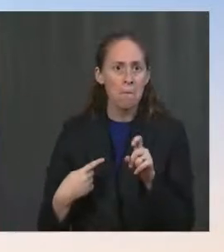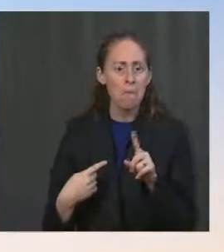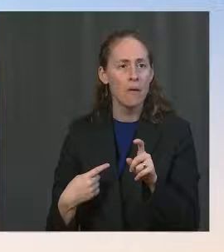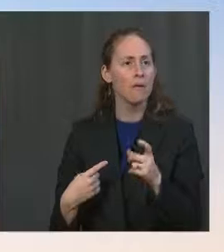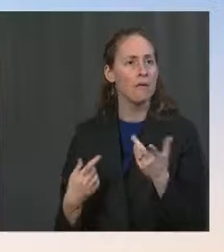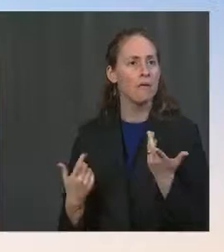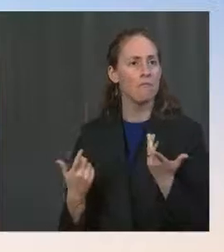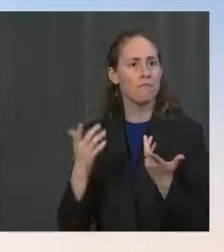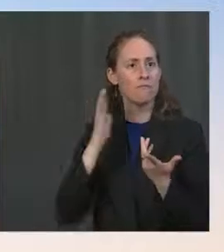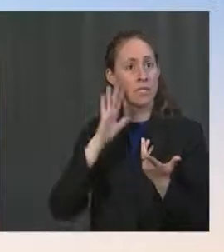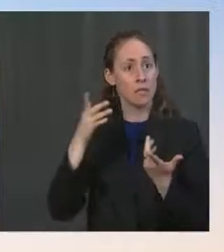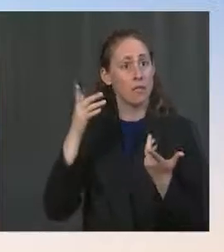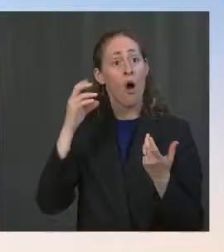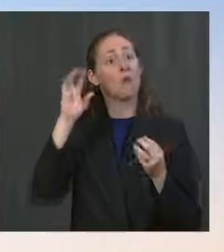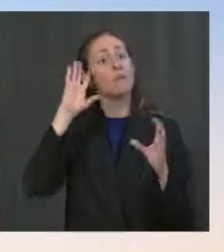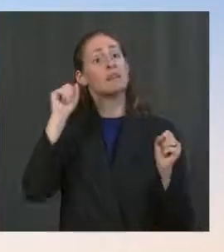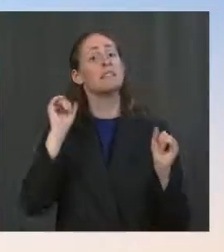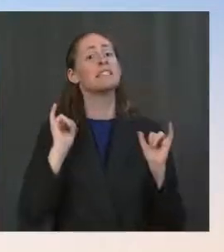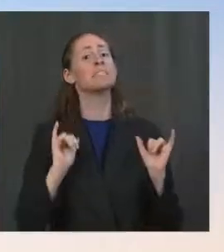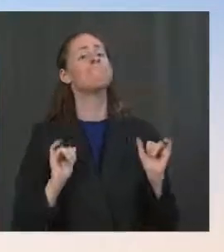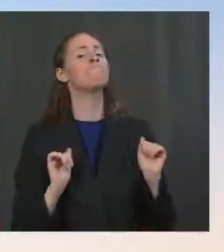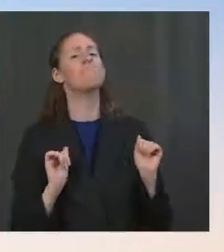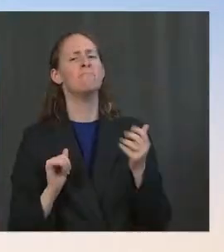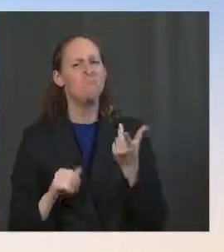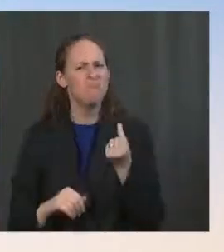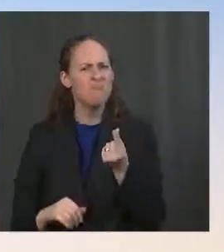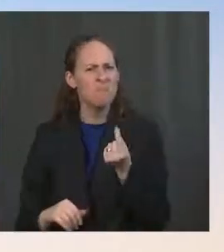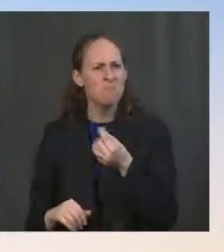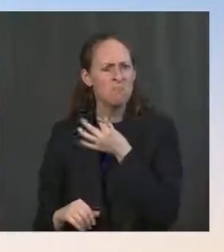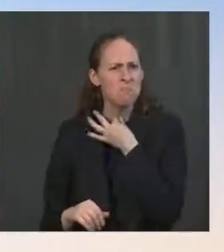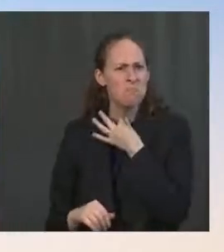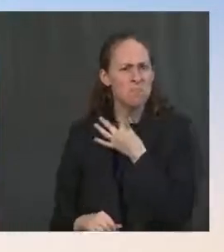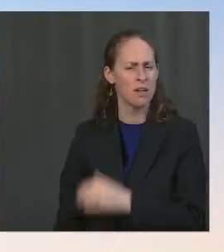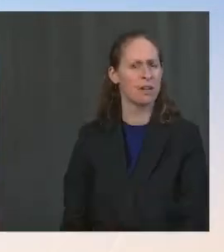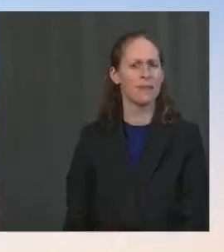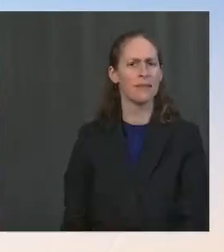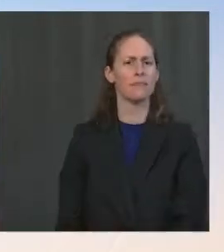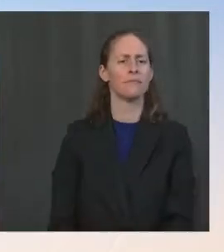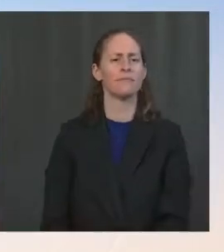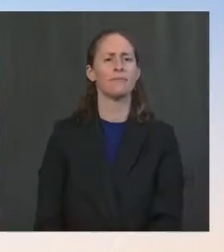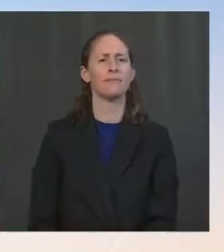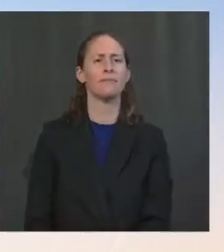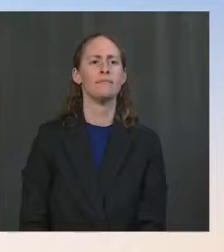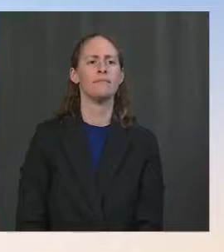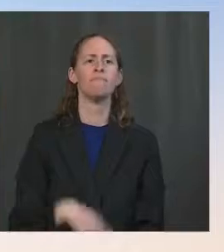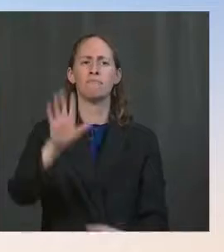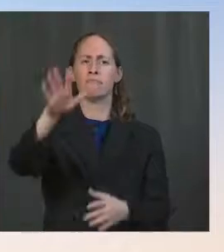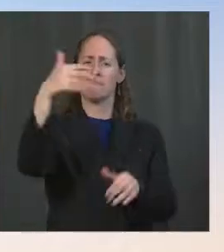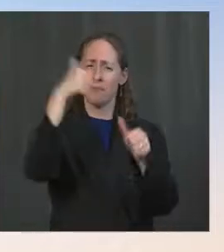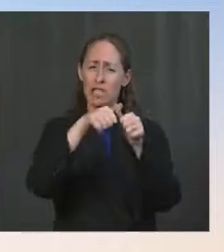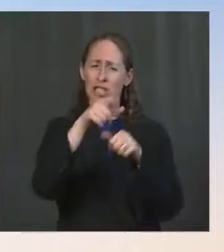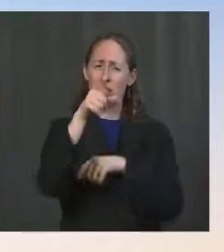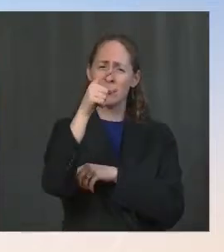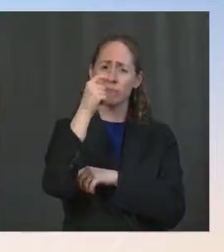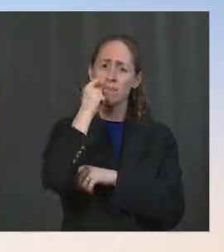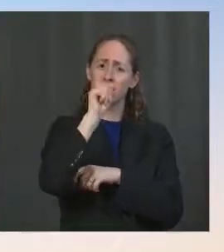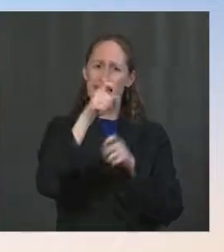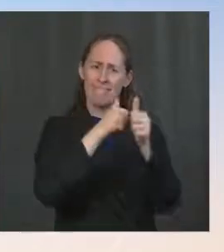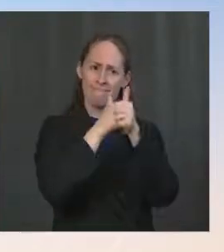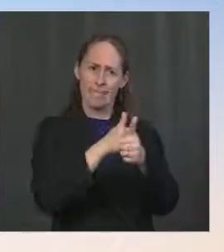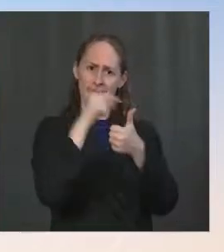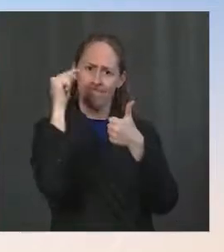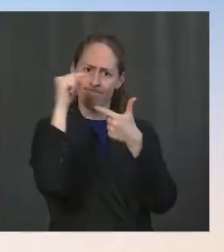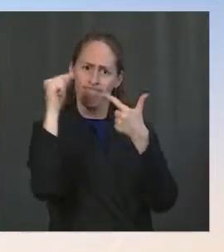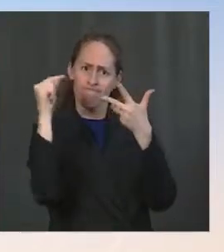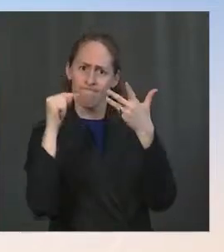same? Again, as I noted a little bit earlier, there are specific steps the Ukrainians need to take in order to meet the